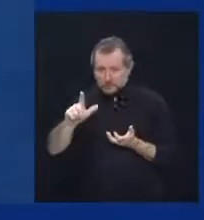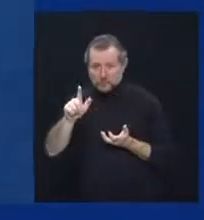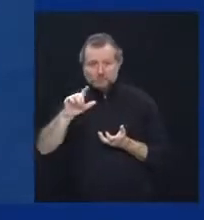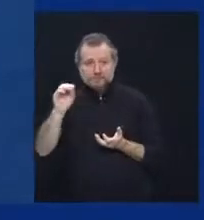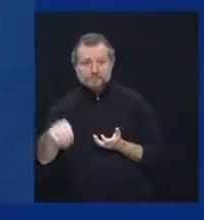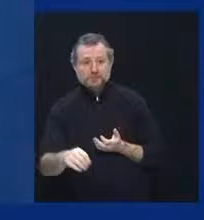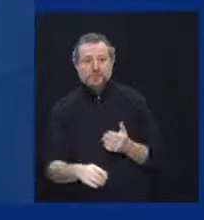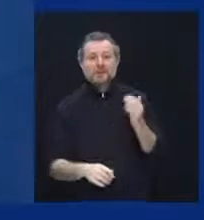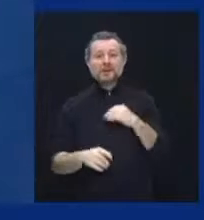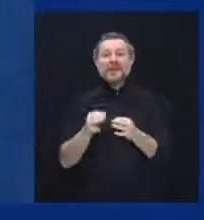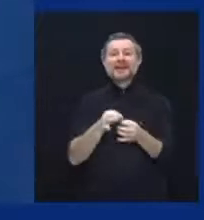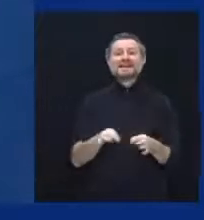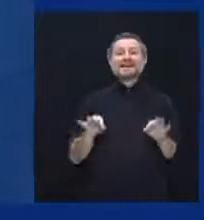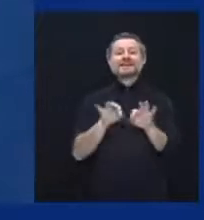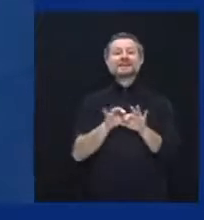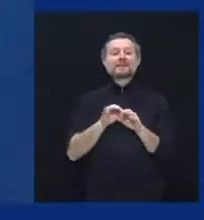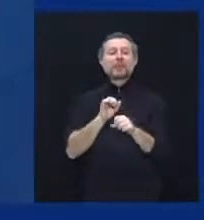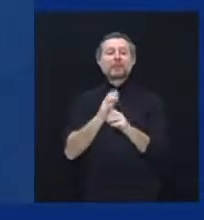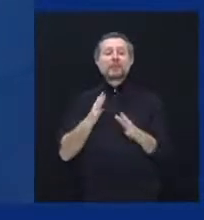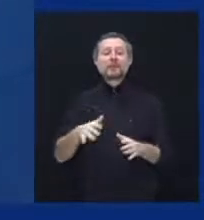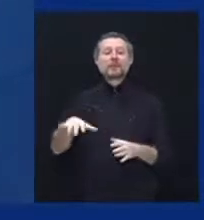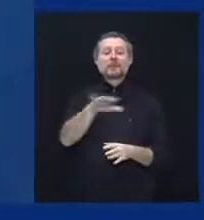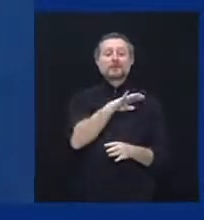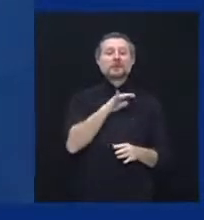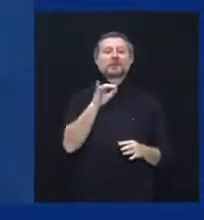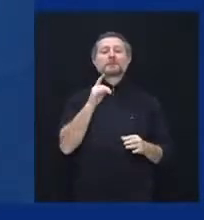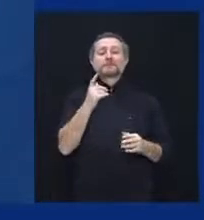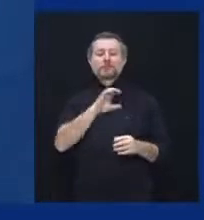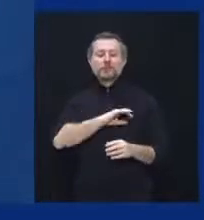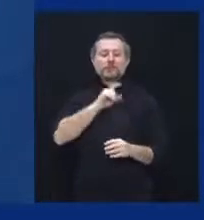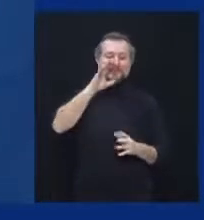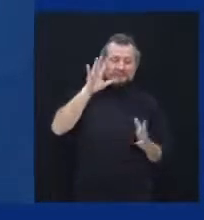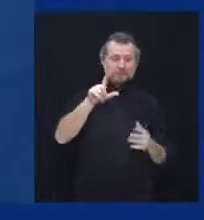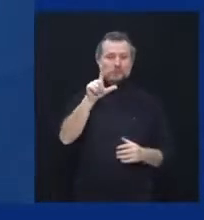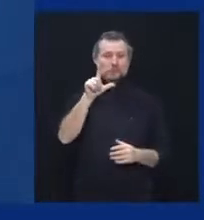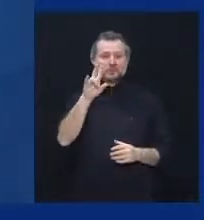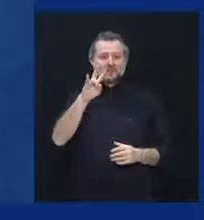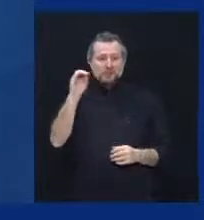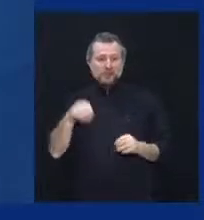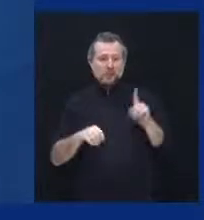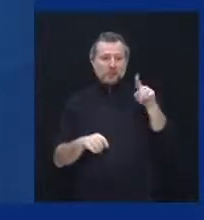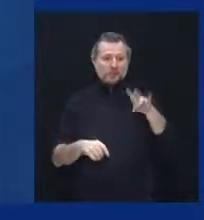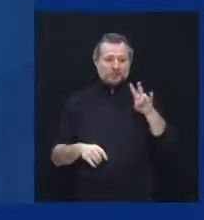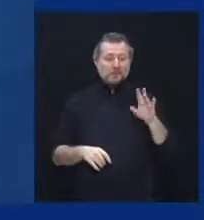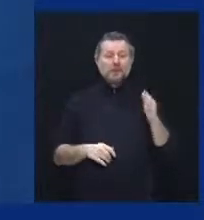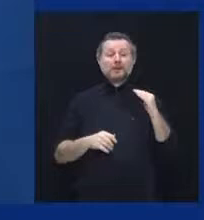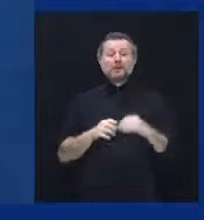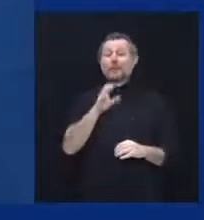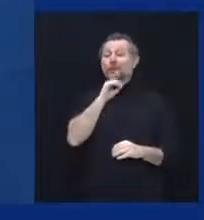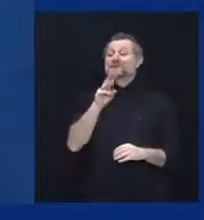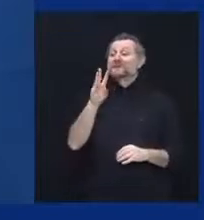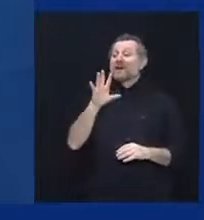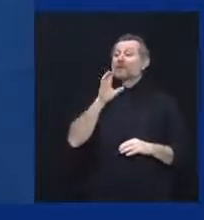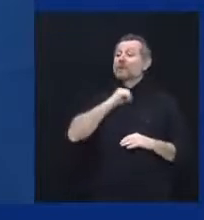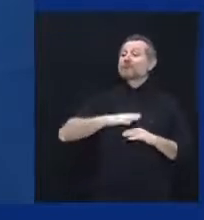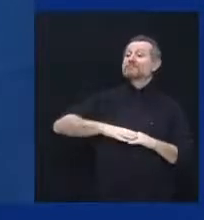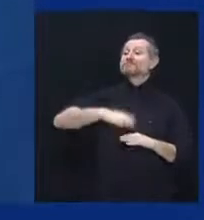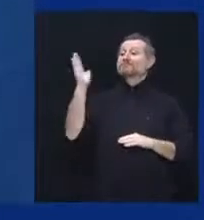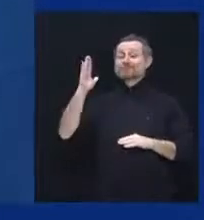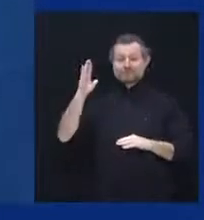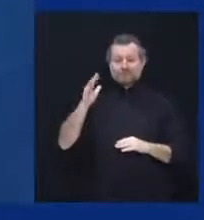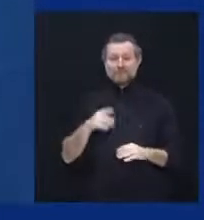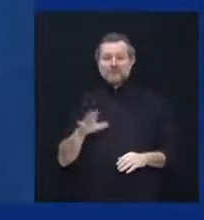workers. They get 27%. There's 65 plus 3.2 million. They get